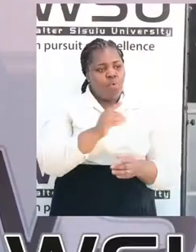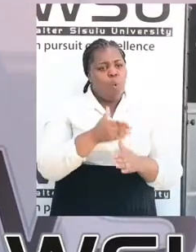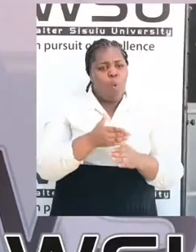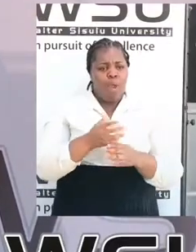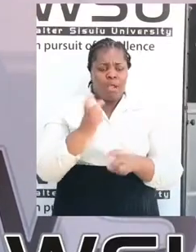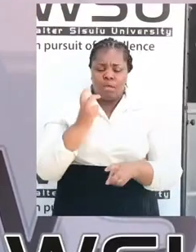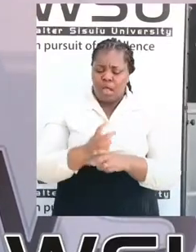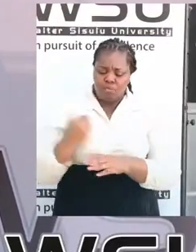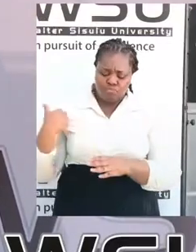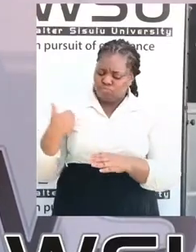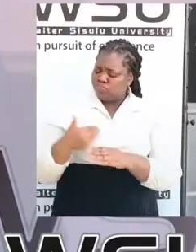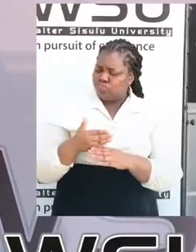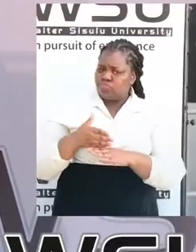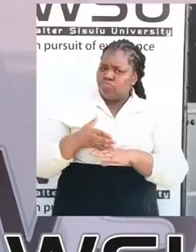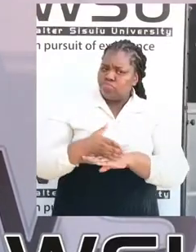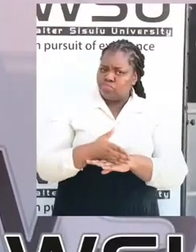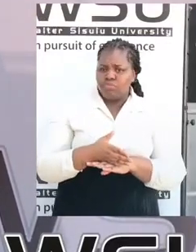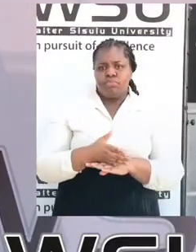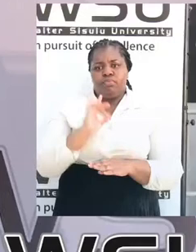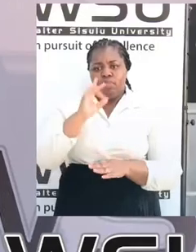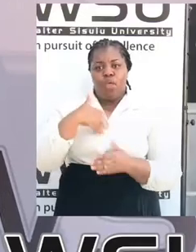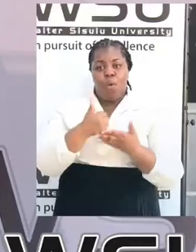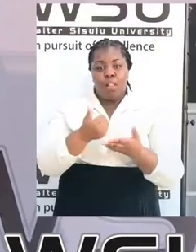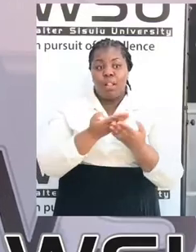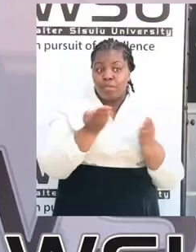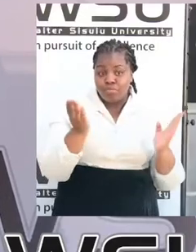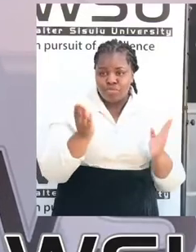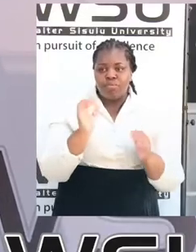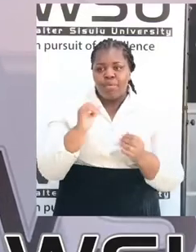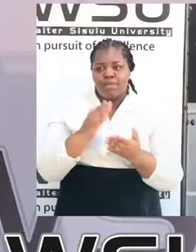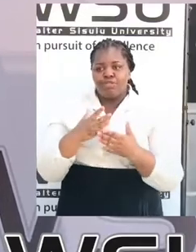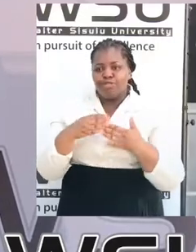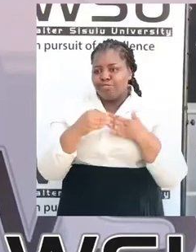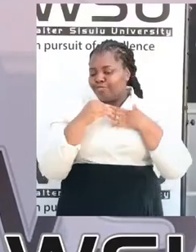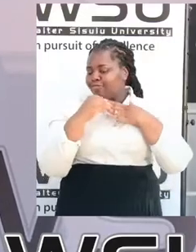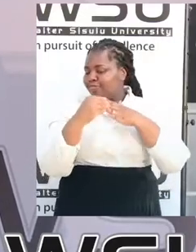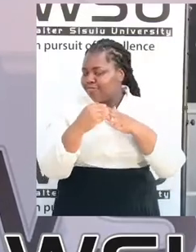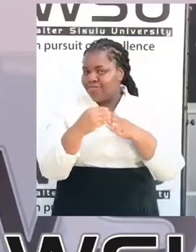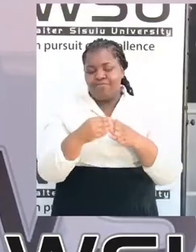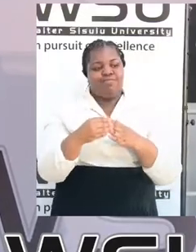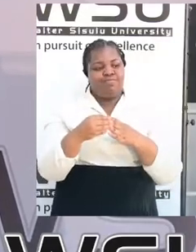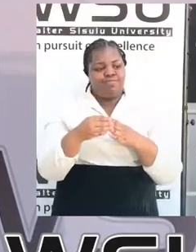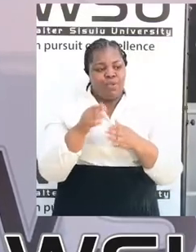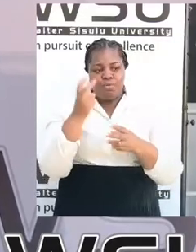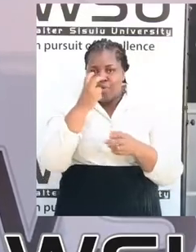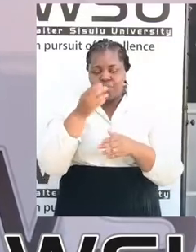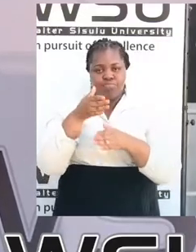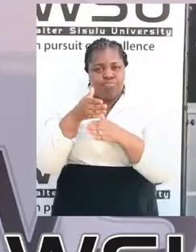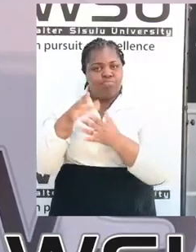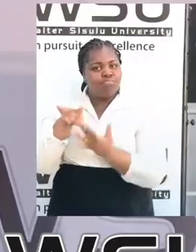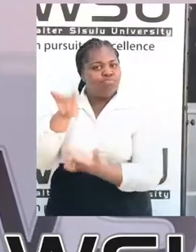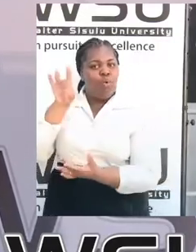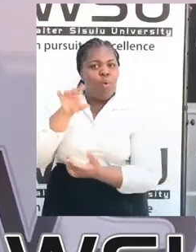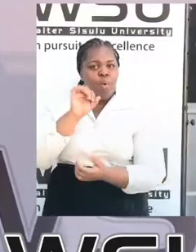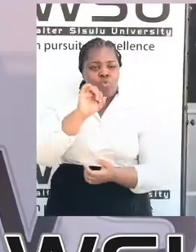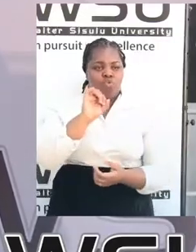so hard for will help you in thriving in the field you have chosen.